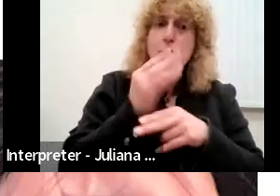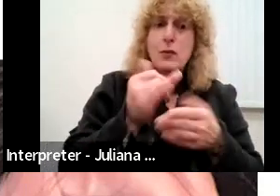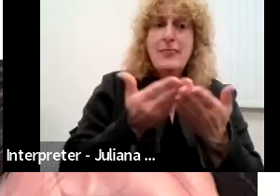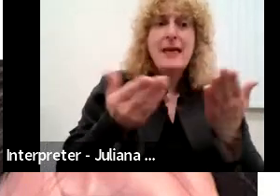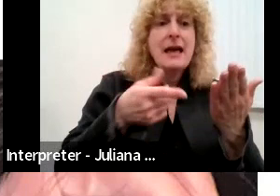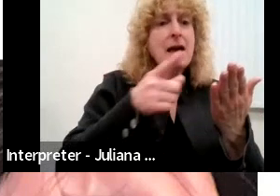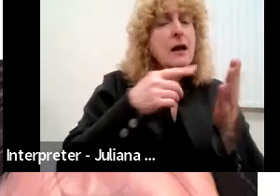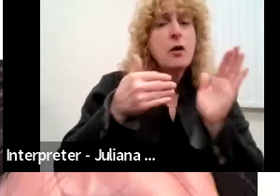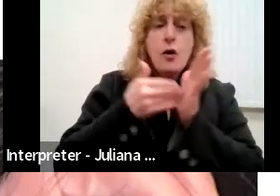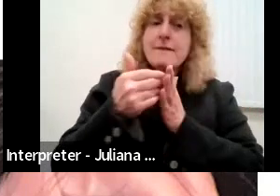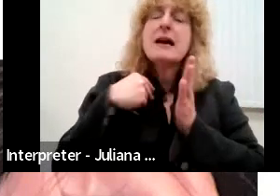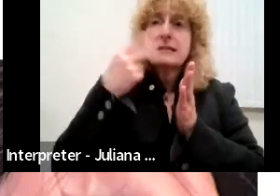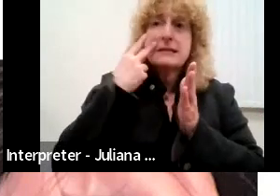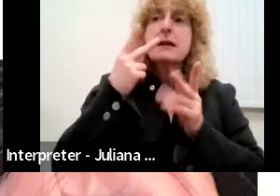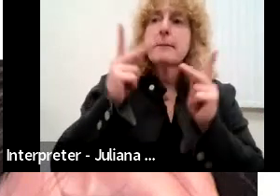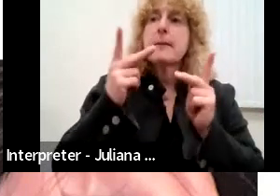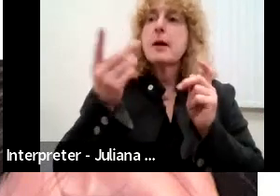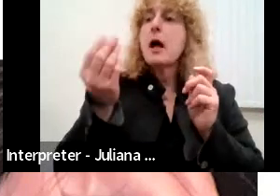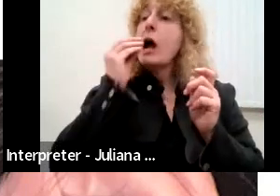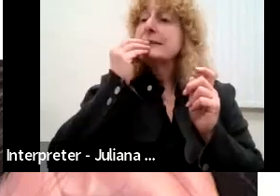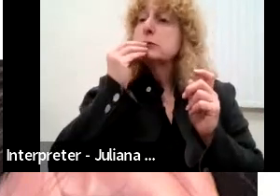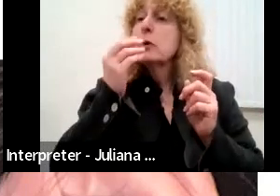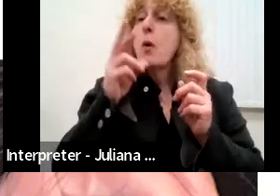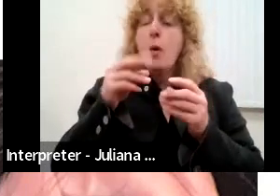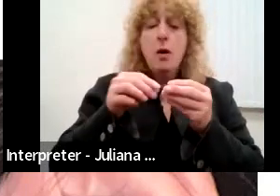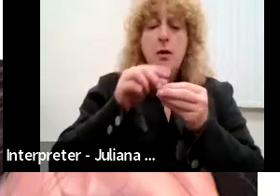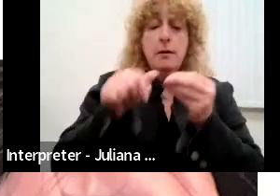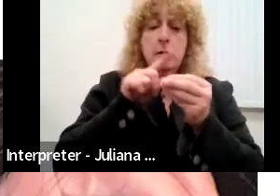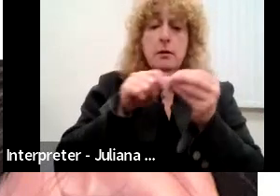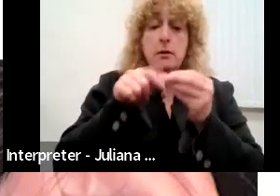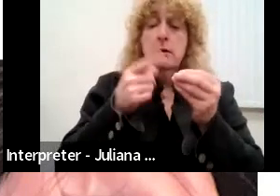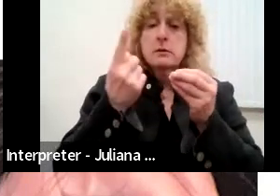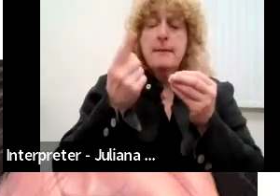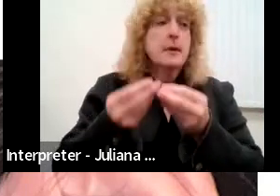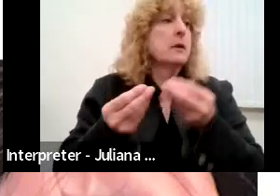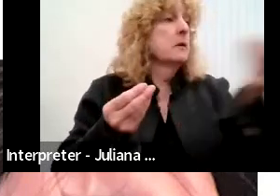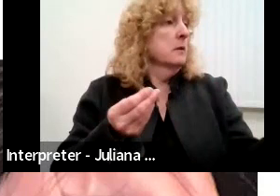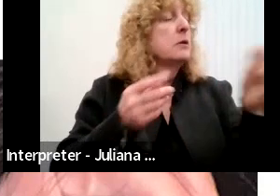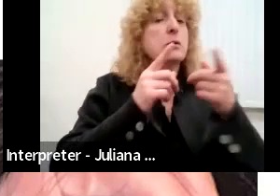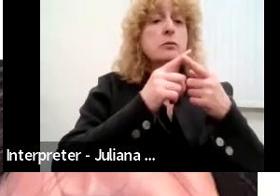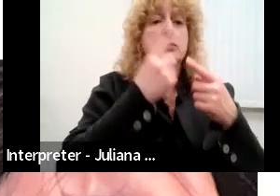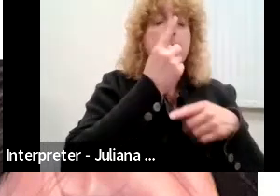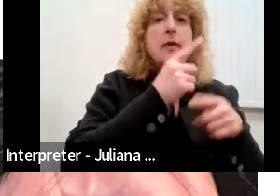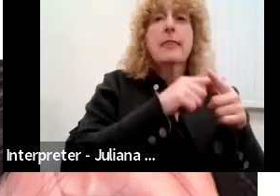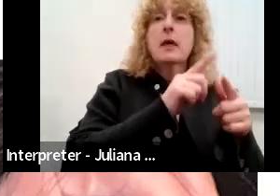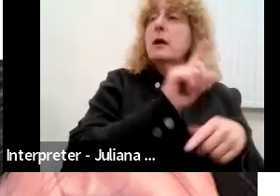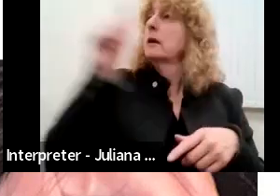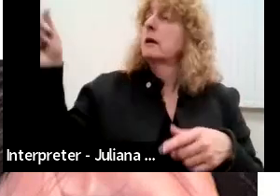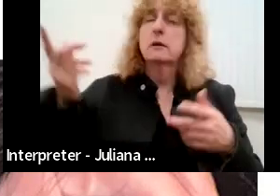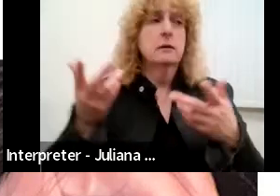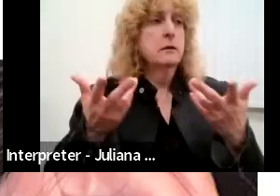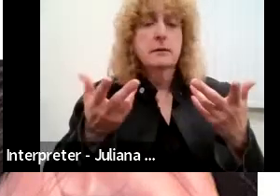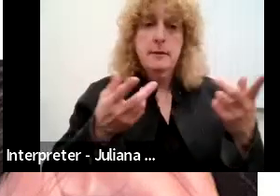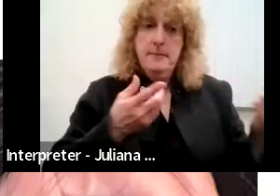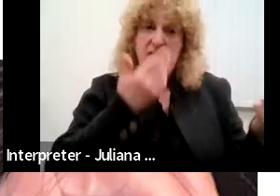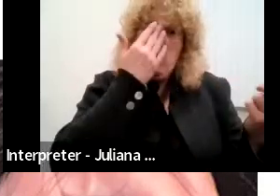I see people hand a fidget or a chewy to someone and walk away, but the individual has no idea how or when to use them. And